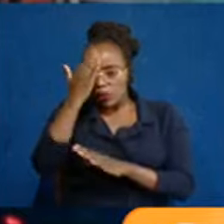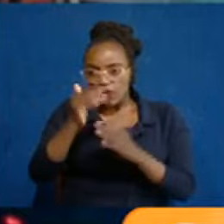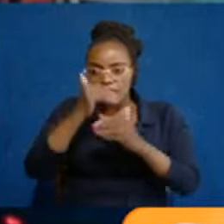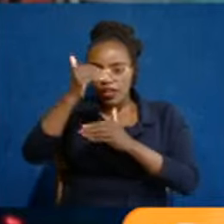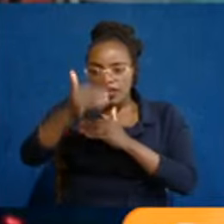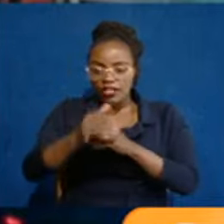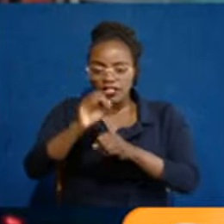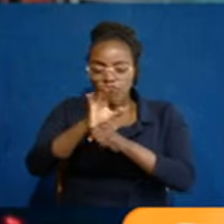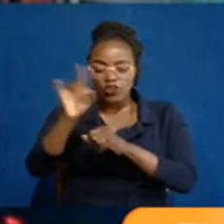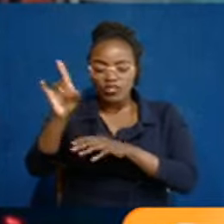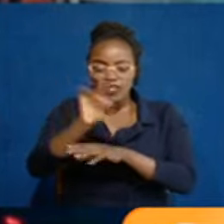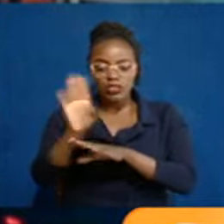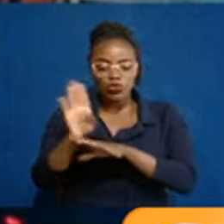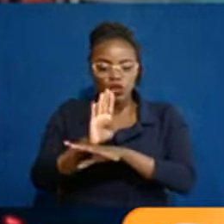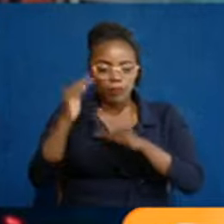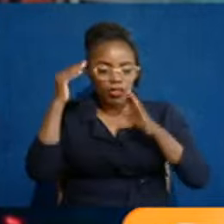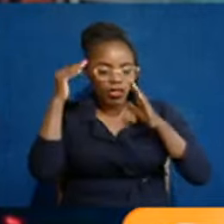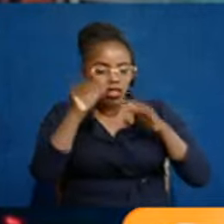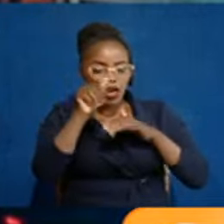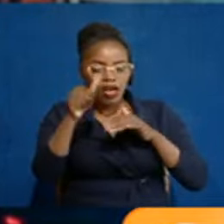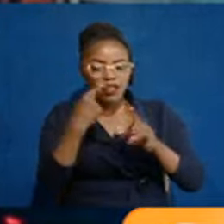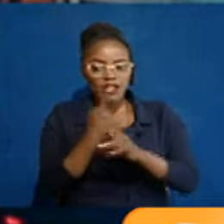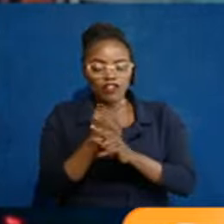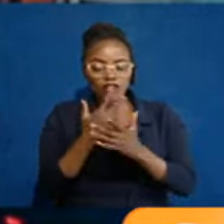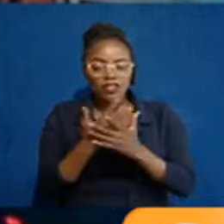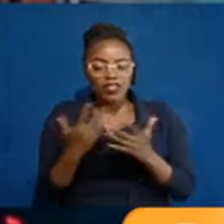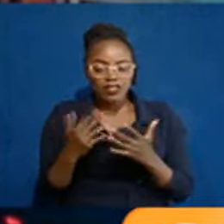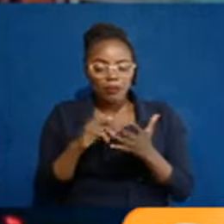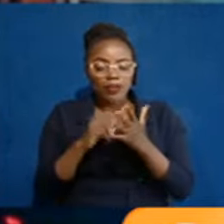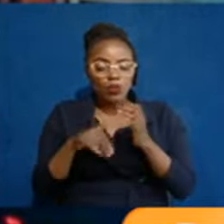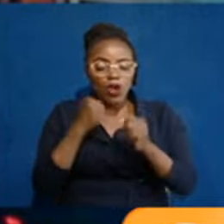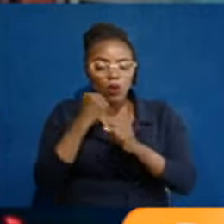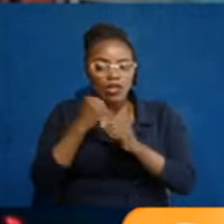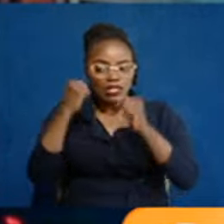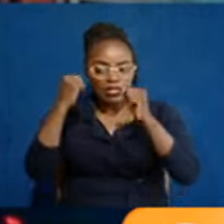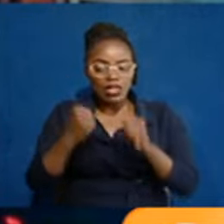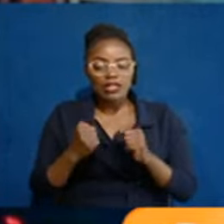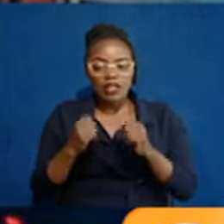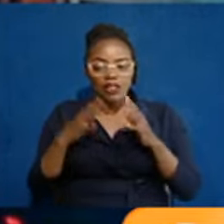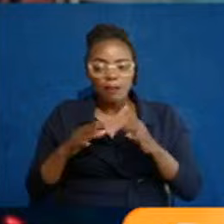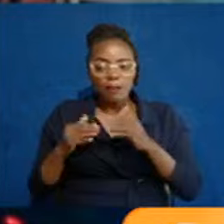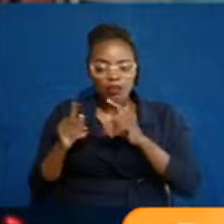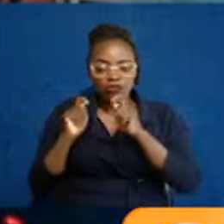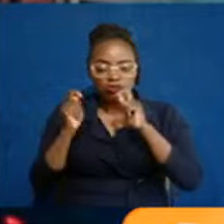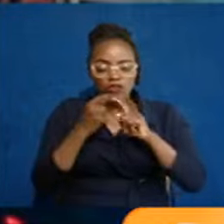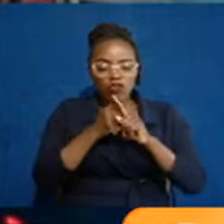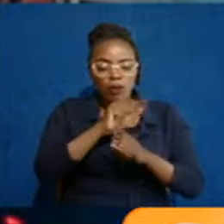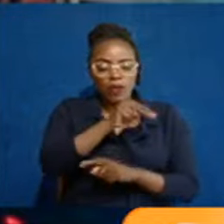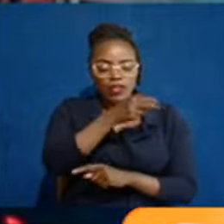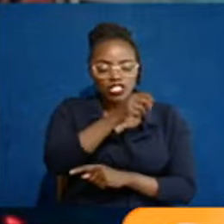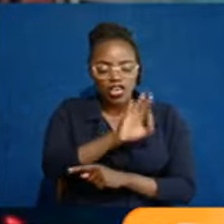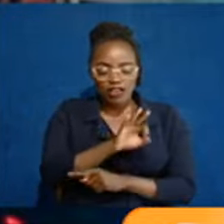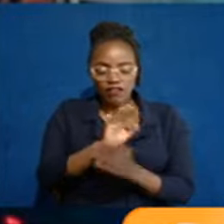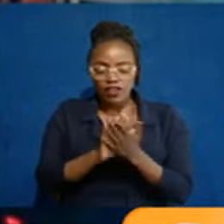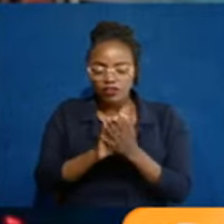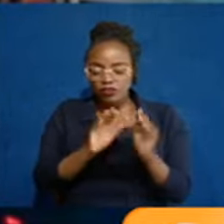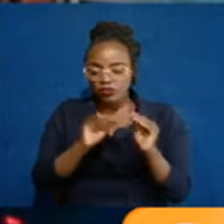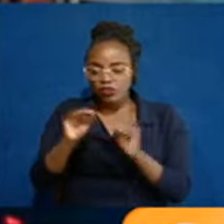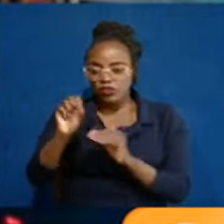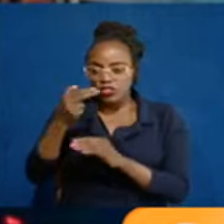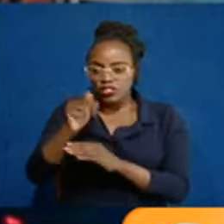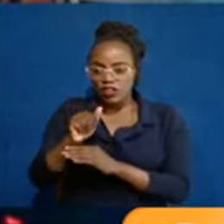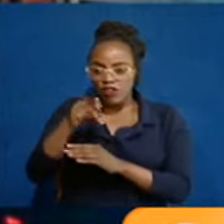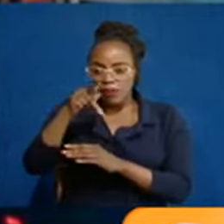next 14 days. This means hard work for those driving the transition from NHIF to SHIF. Our ears are